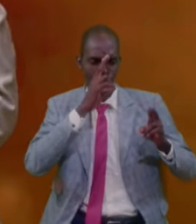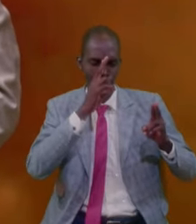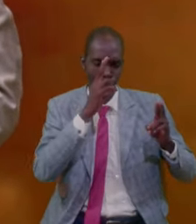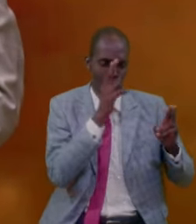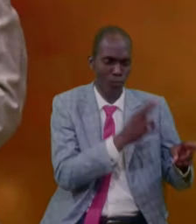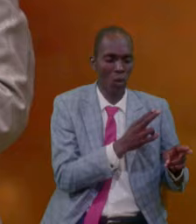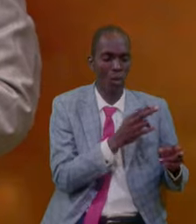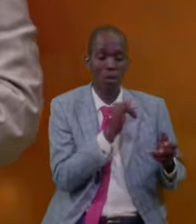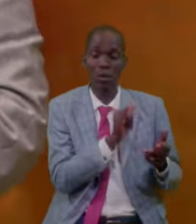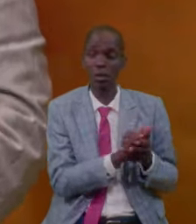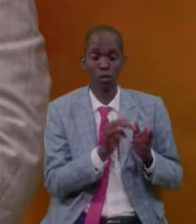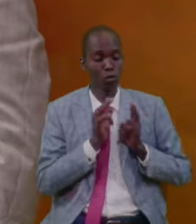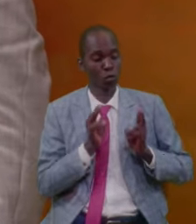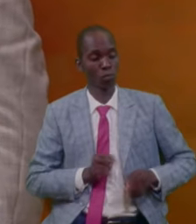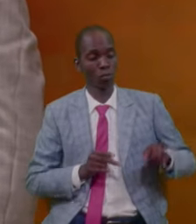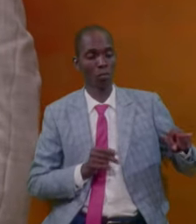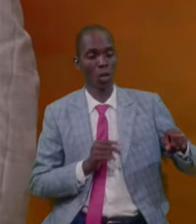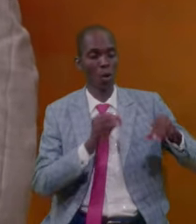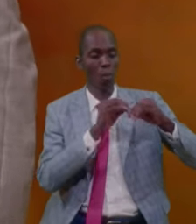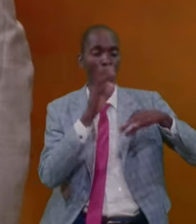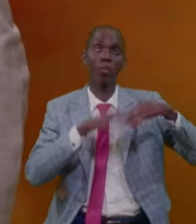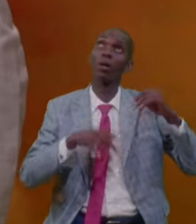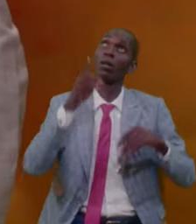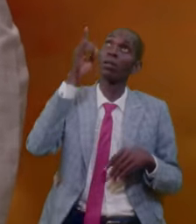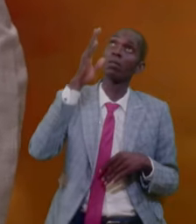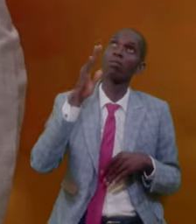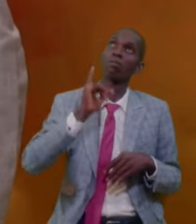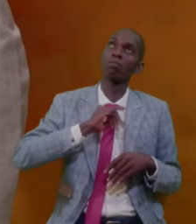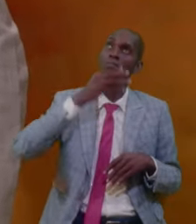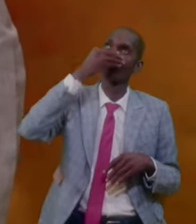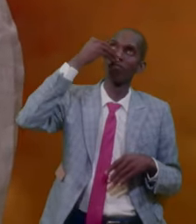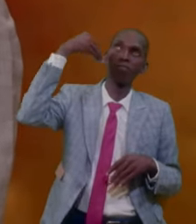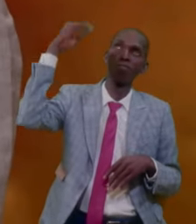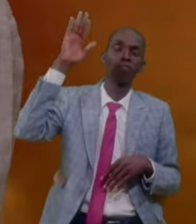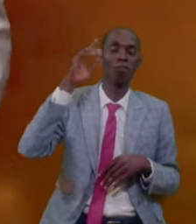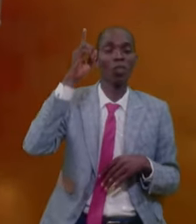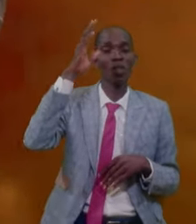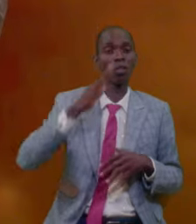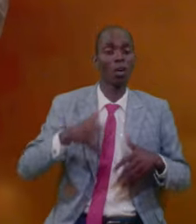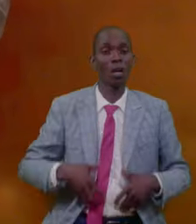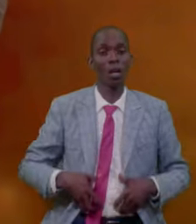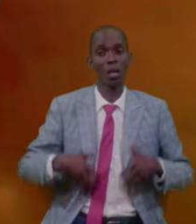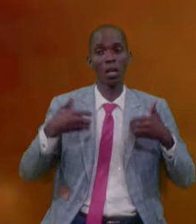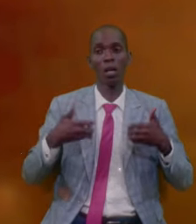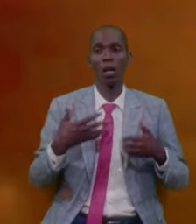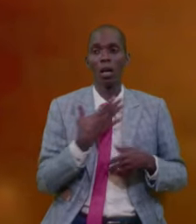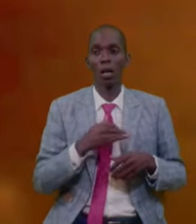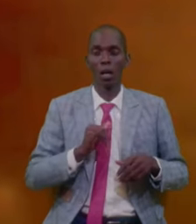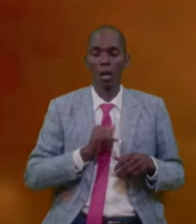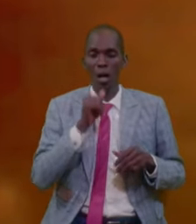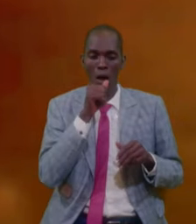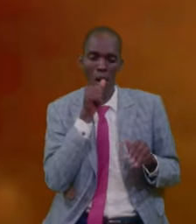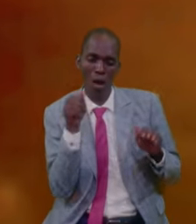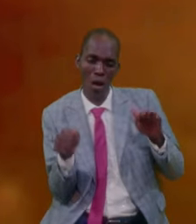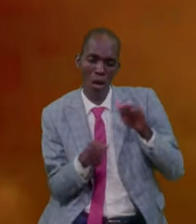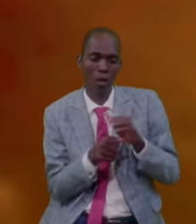the woman, above God, I forget the anger of God. And I'm running away from